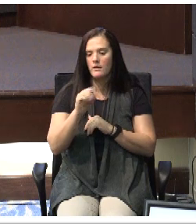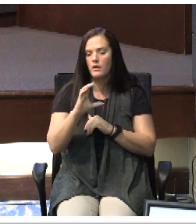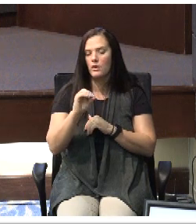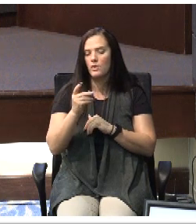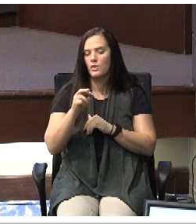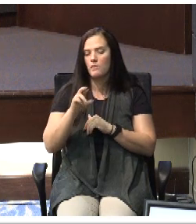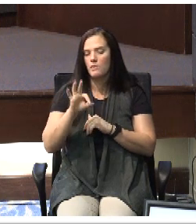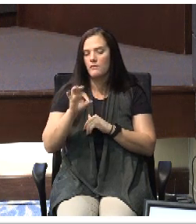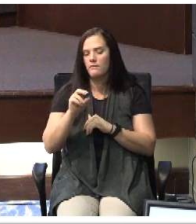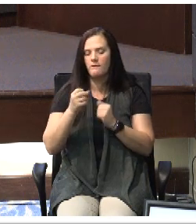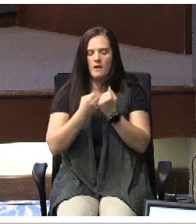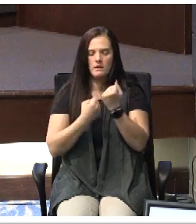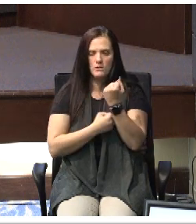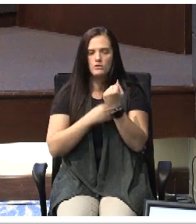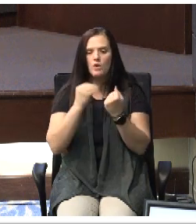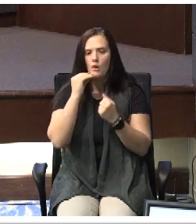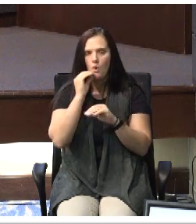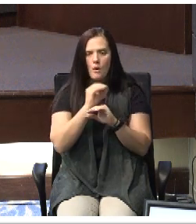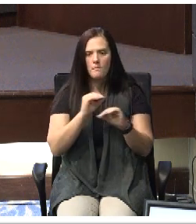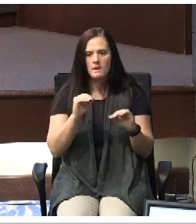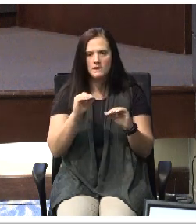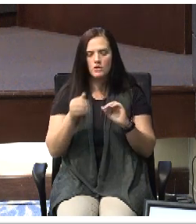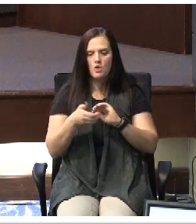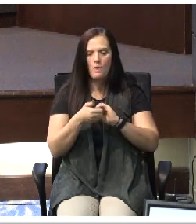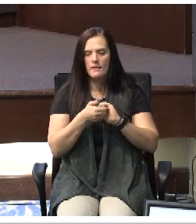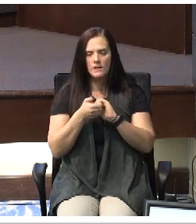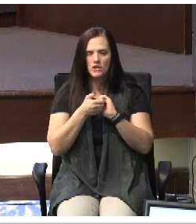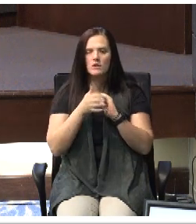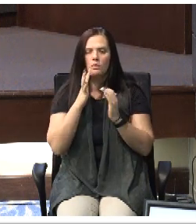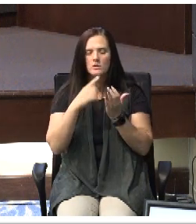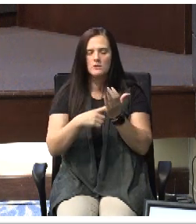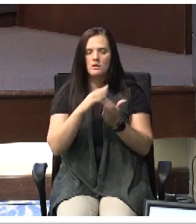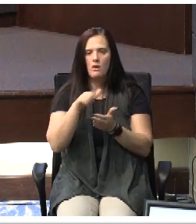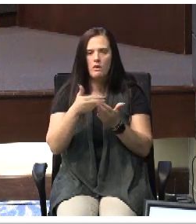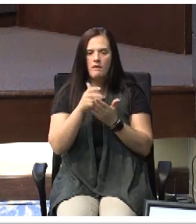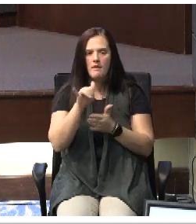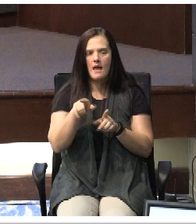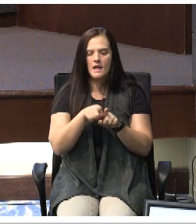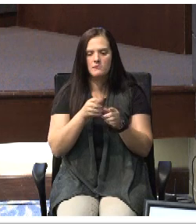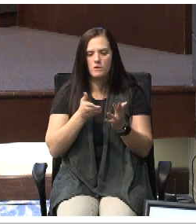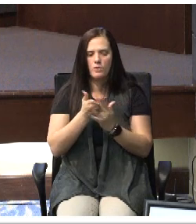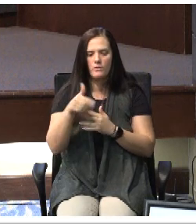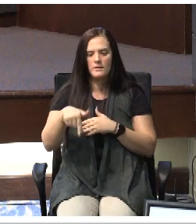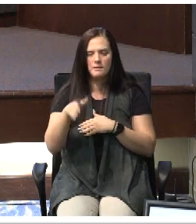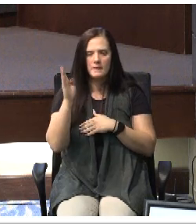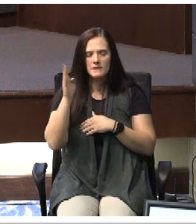Foundation and the Homeless Coalition. We'll go through all of those as we go through this presentation.